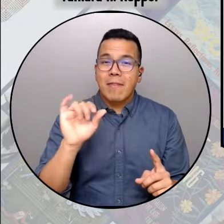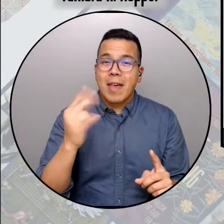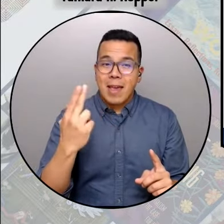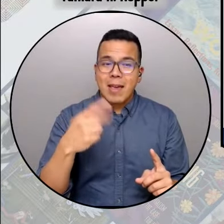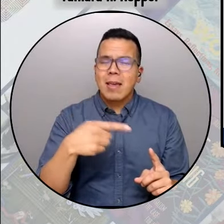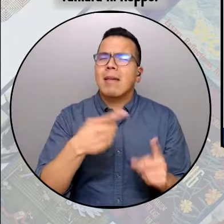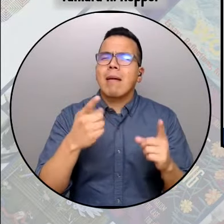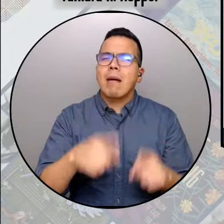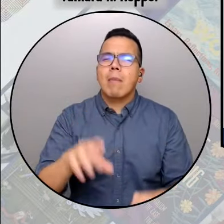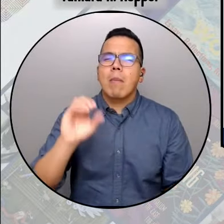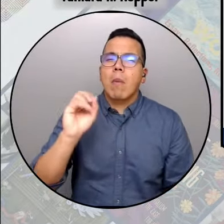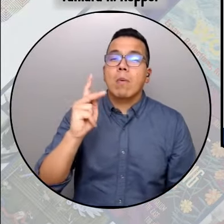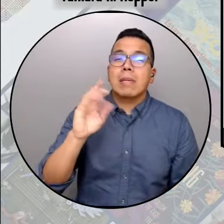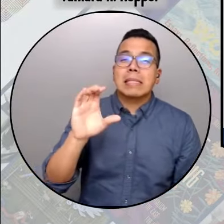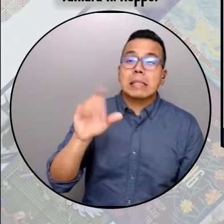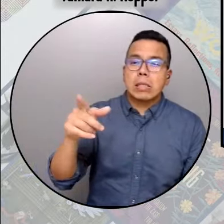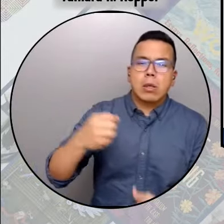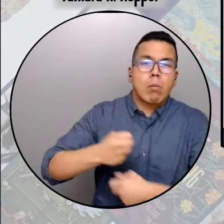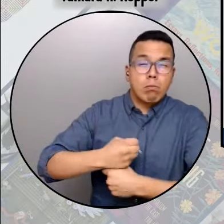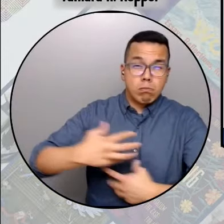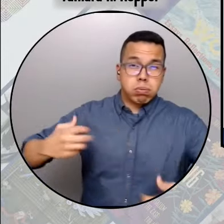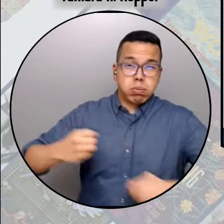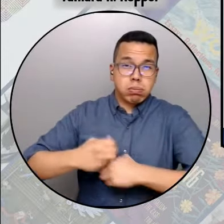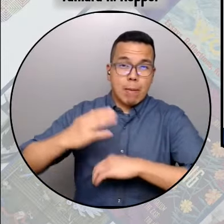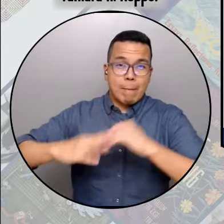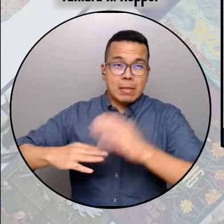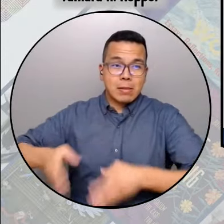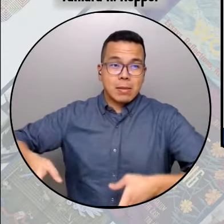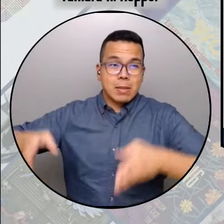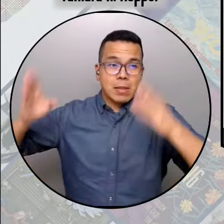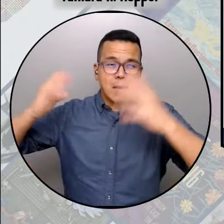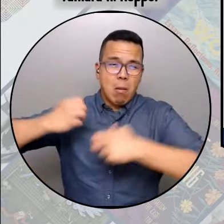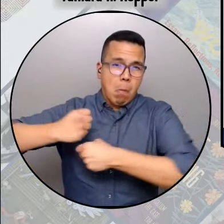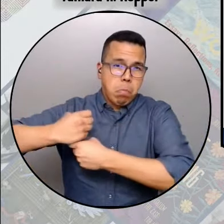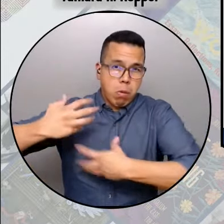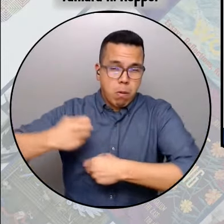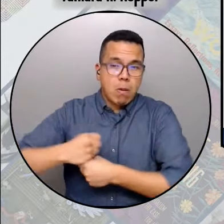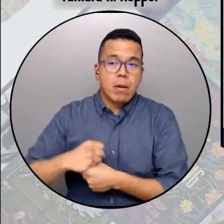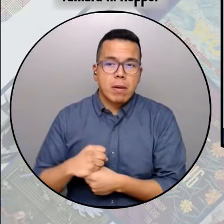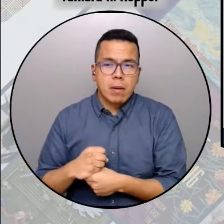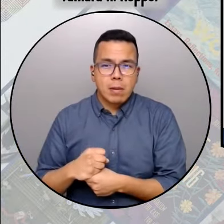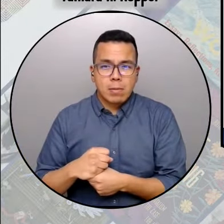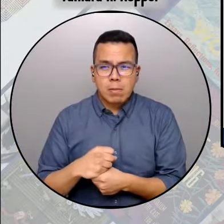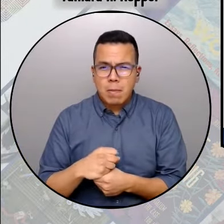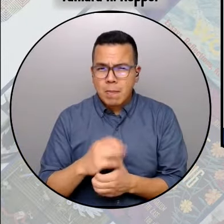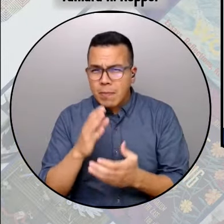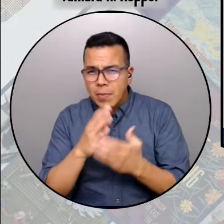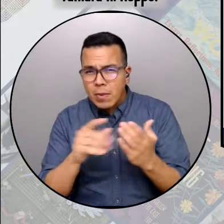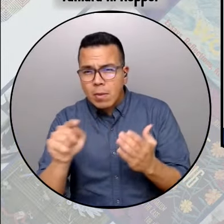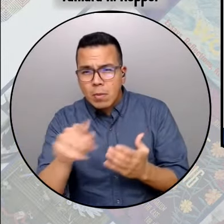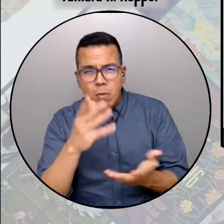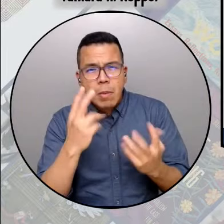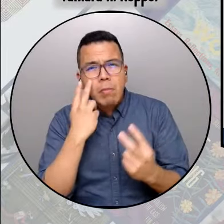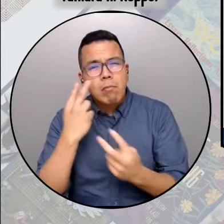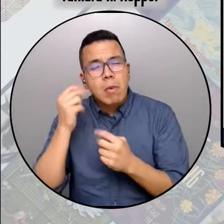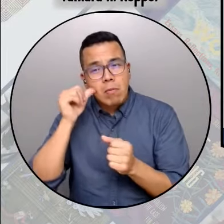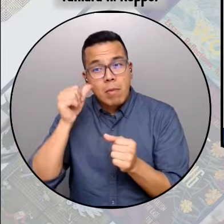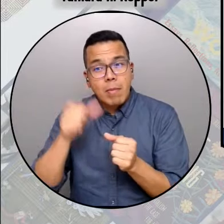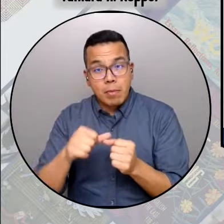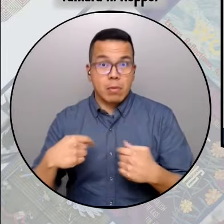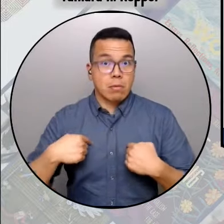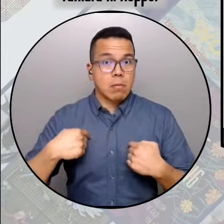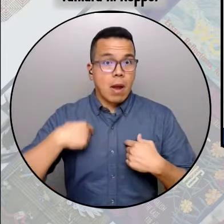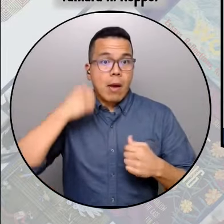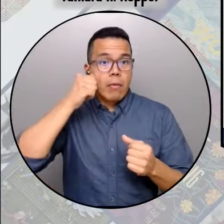McVeigh, he bombed the Oklahoma City bombing. I don't know if people who remember when this happened, I remember